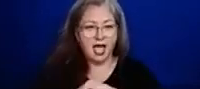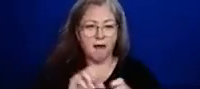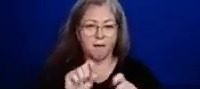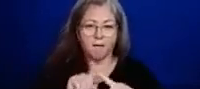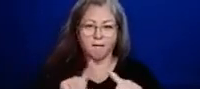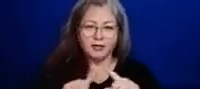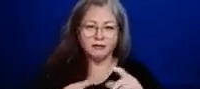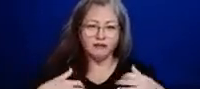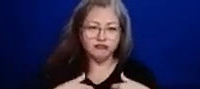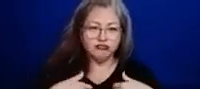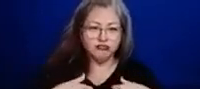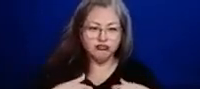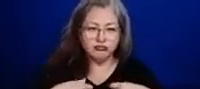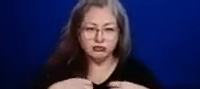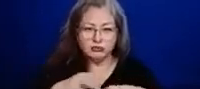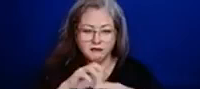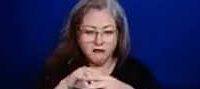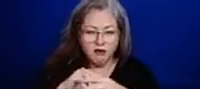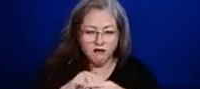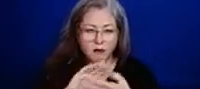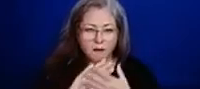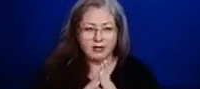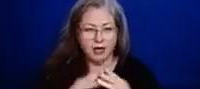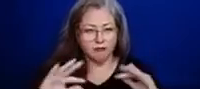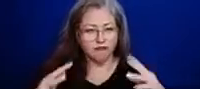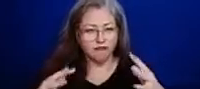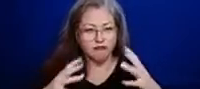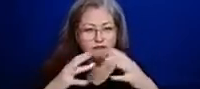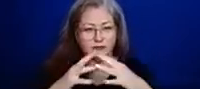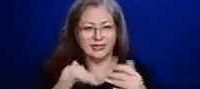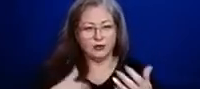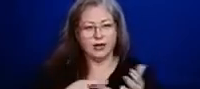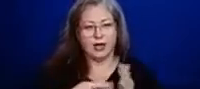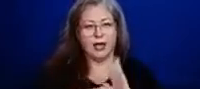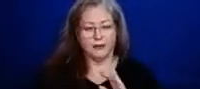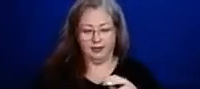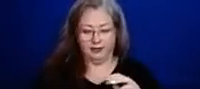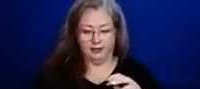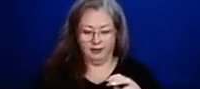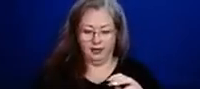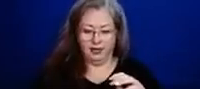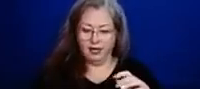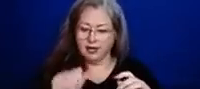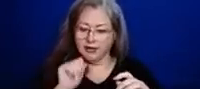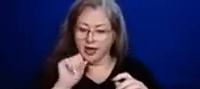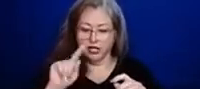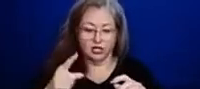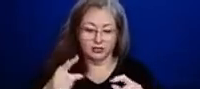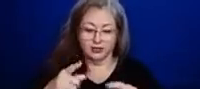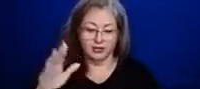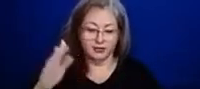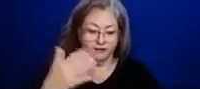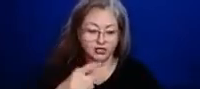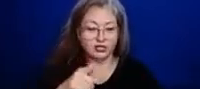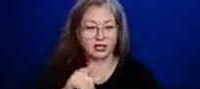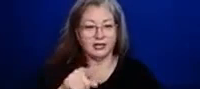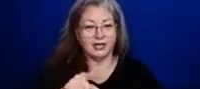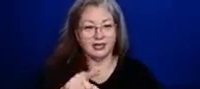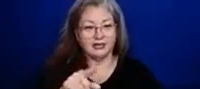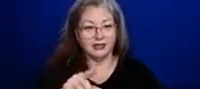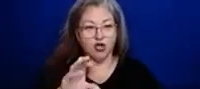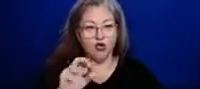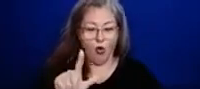form part of it. So that's what I meant to say here, that it's not only fish who live in coral, they are coral